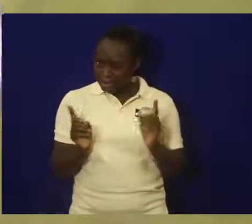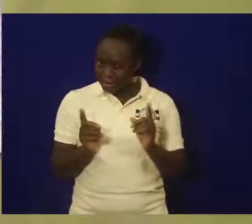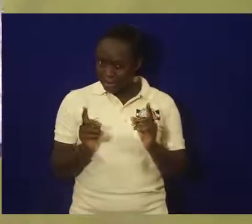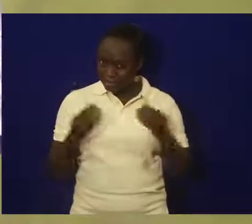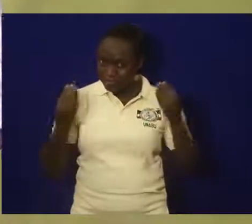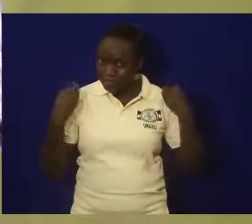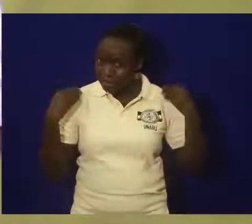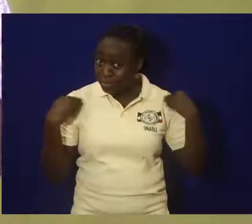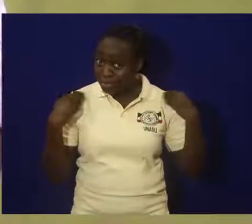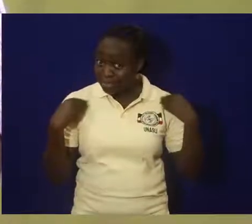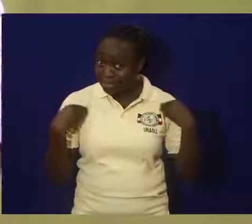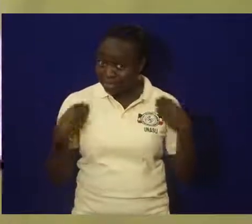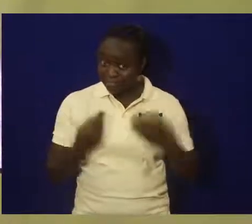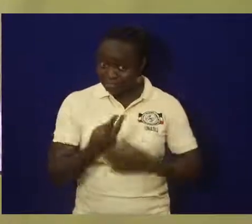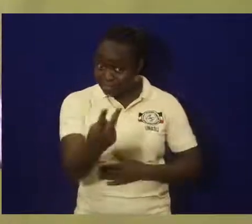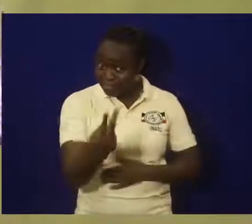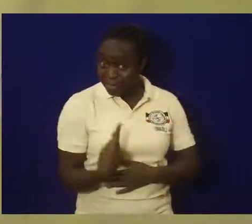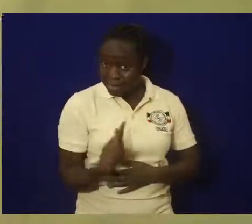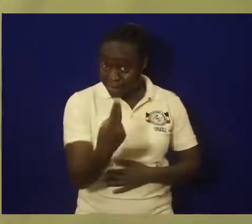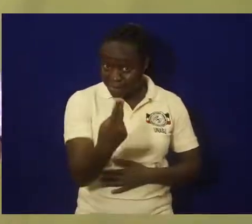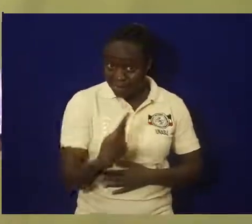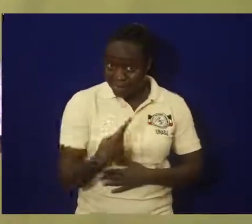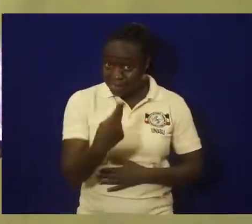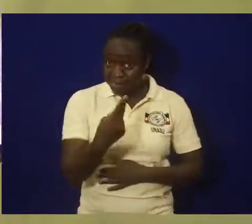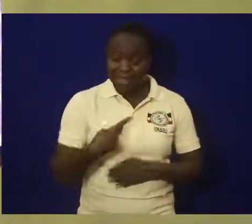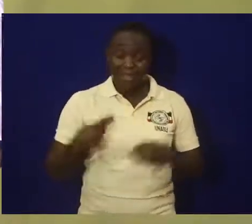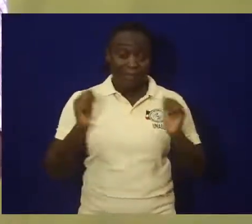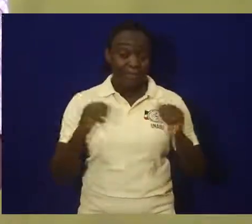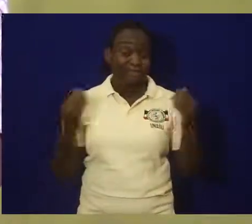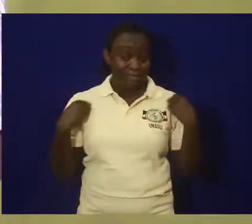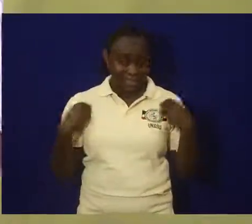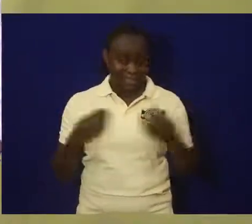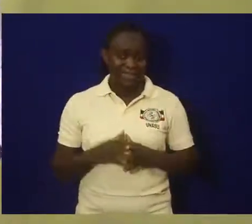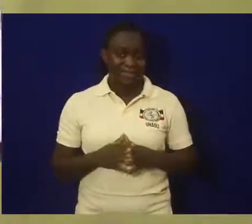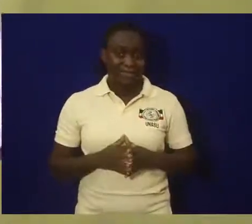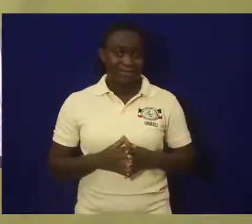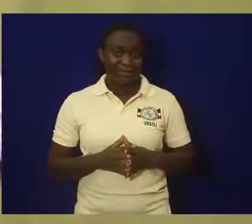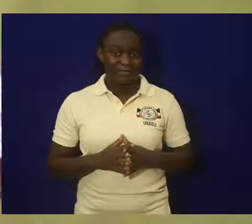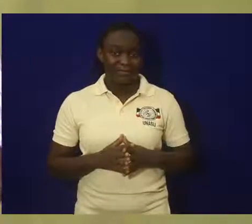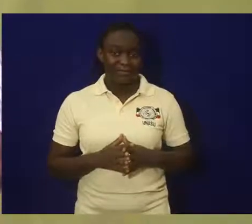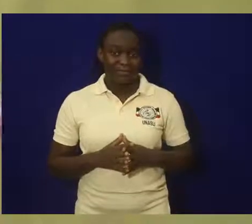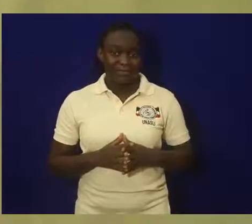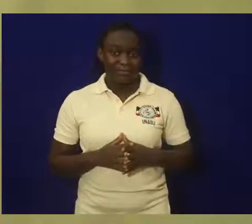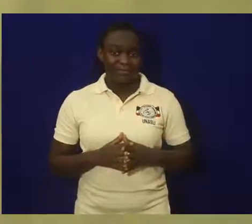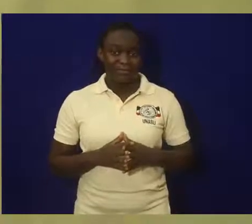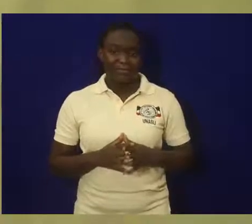a brief activity together. We are going to do it together.